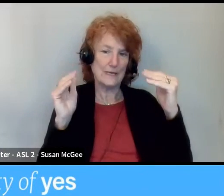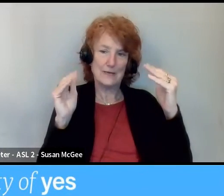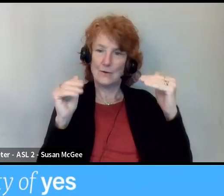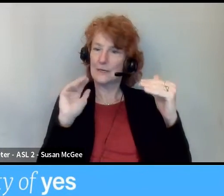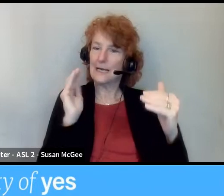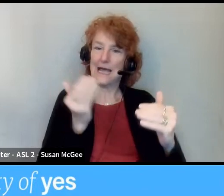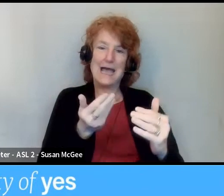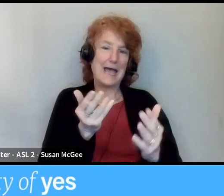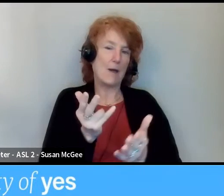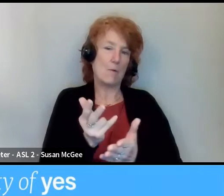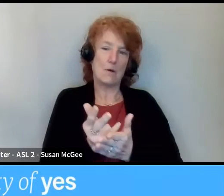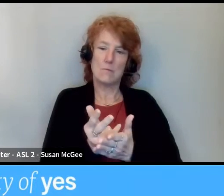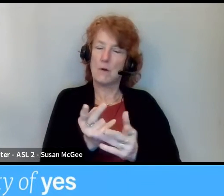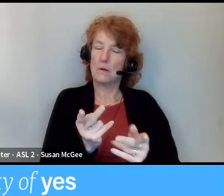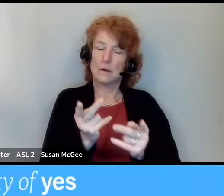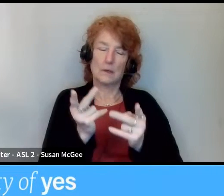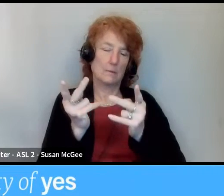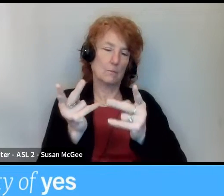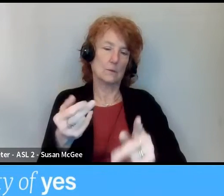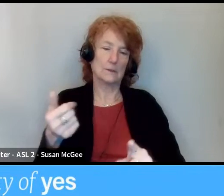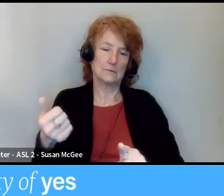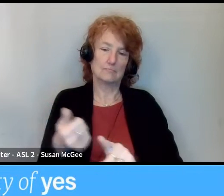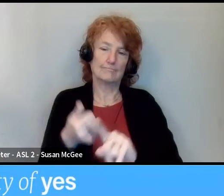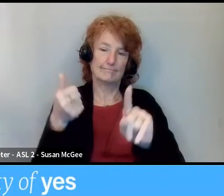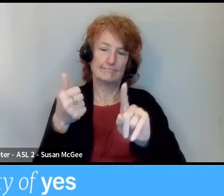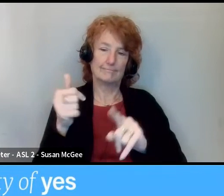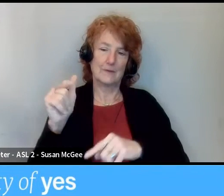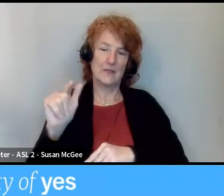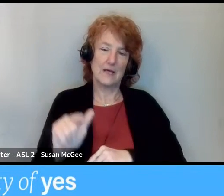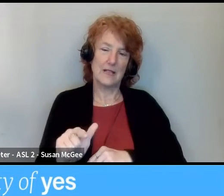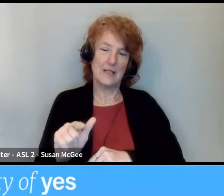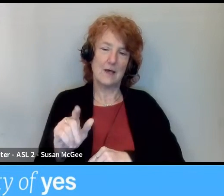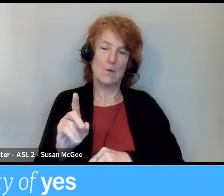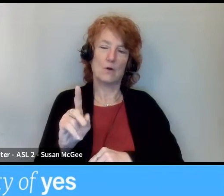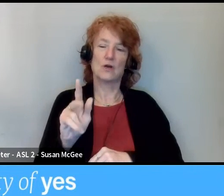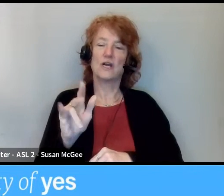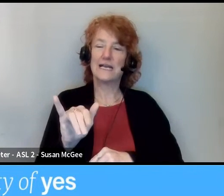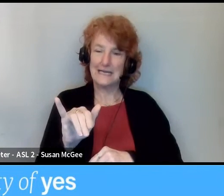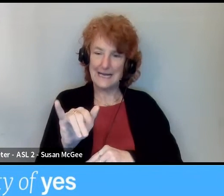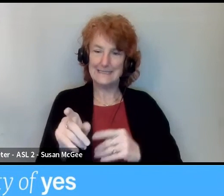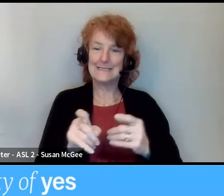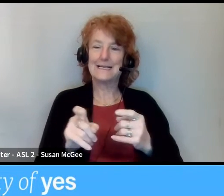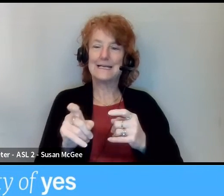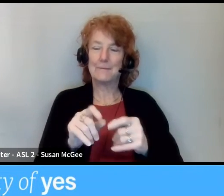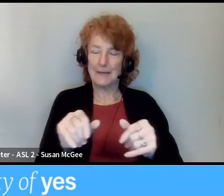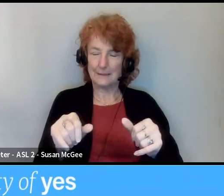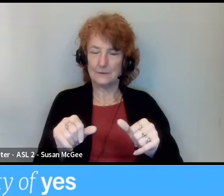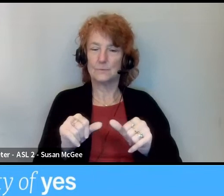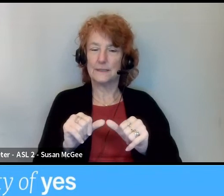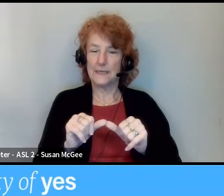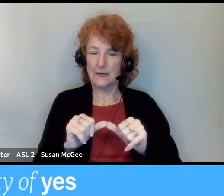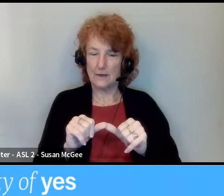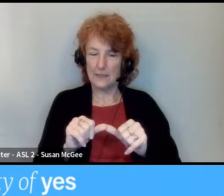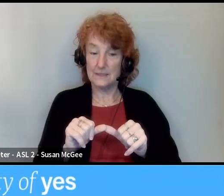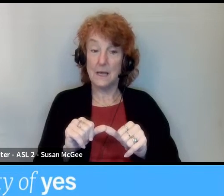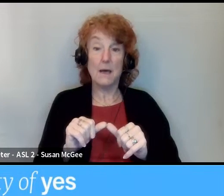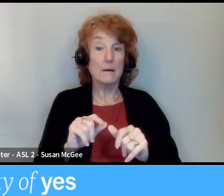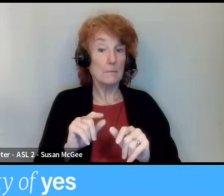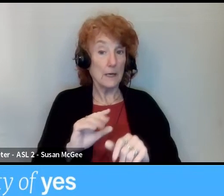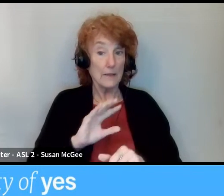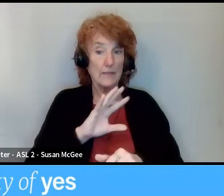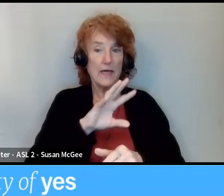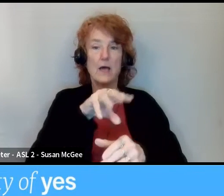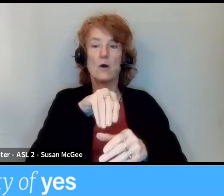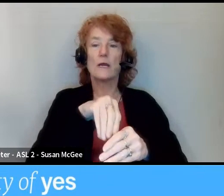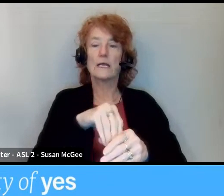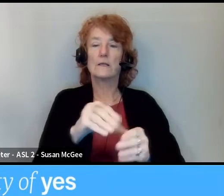have that big of a consequence for lower density growth management areas. That said, they are included in the citywide proposal as well.